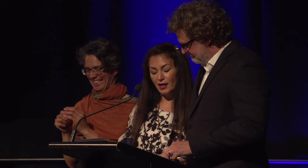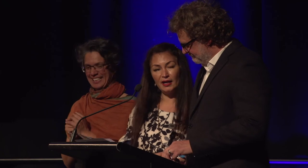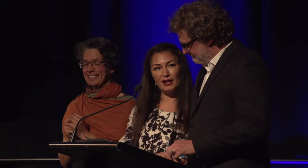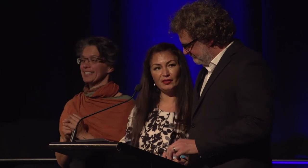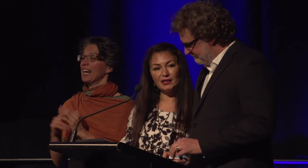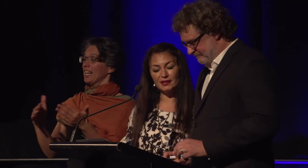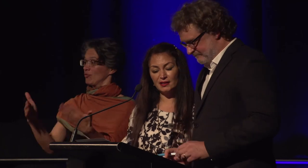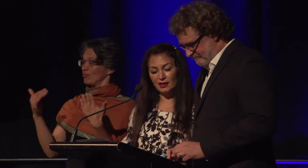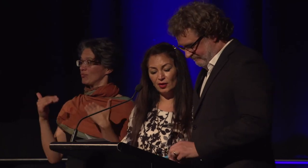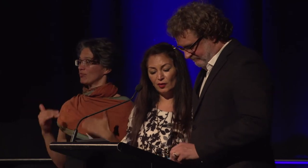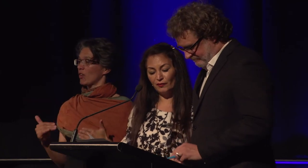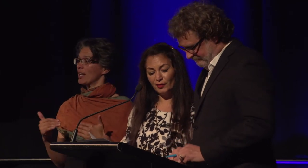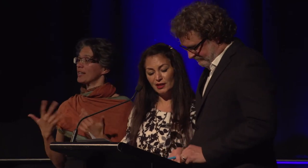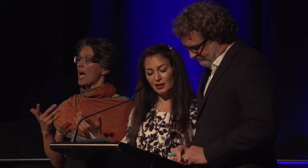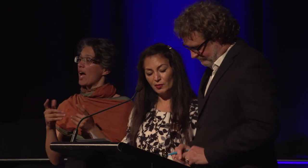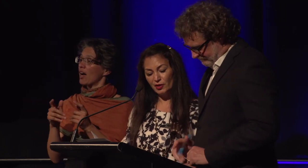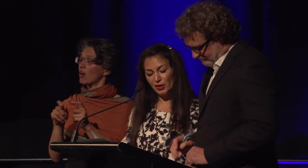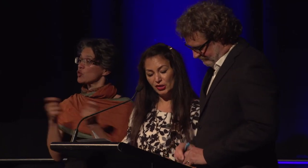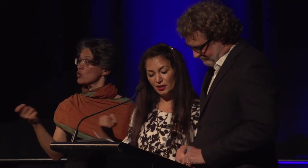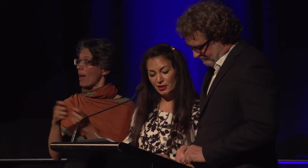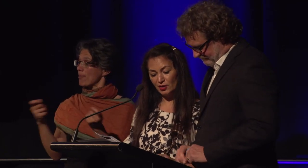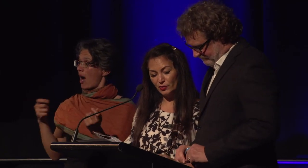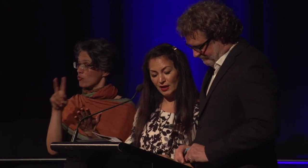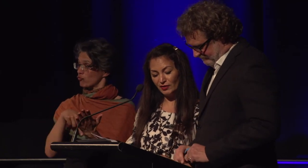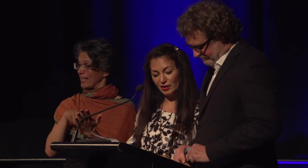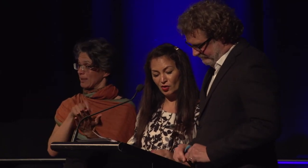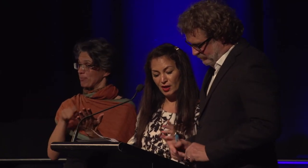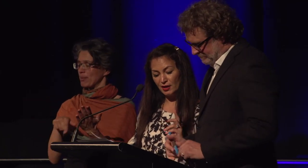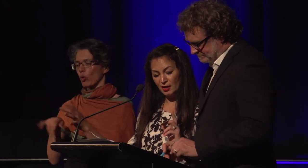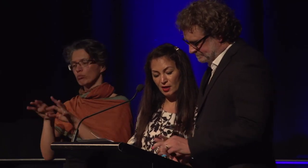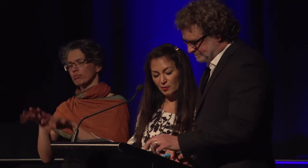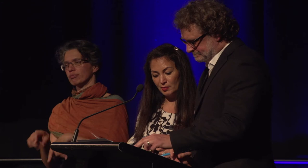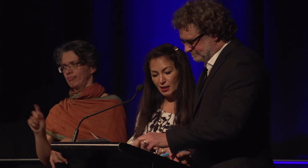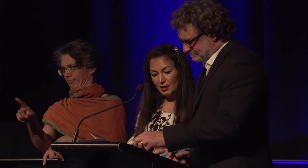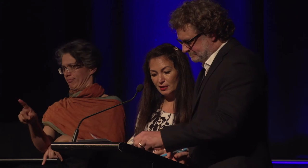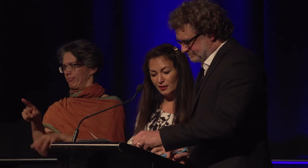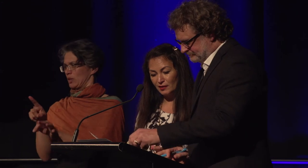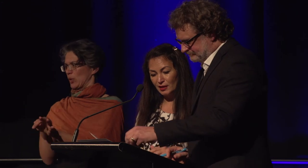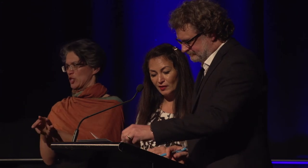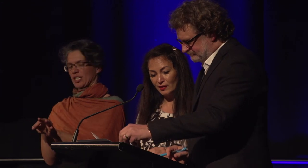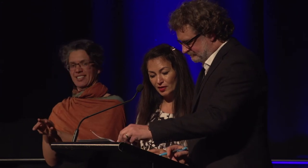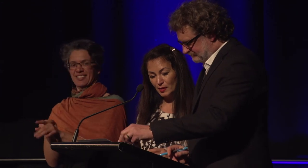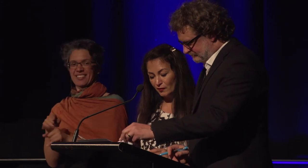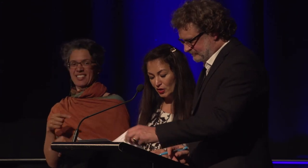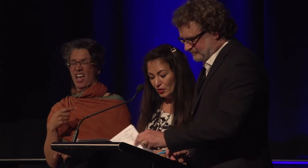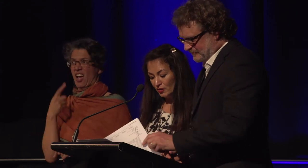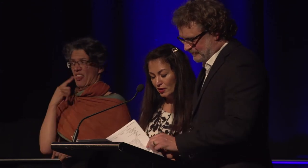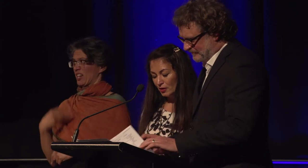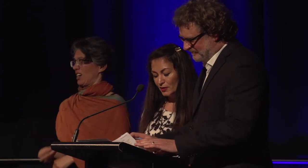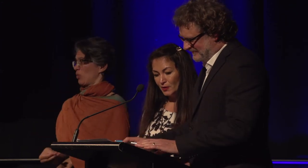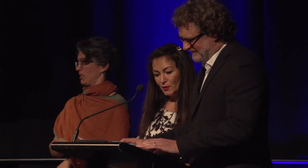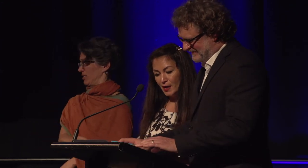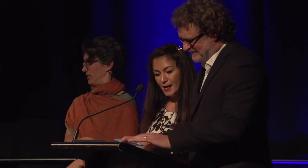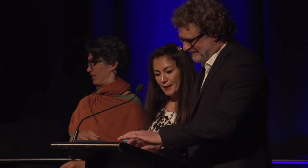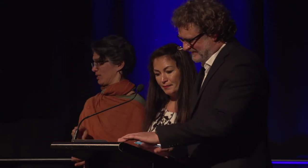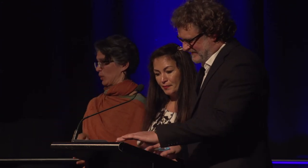for our readers who have written in with questions to the Northern Advocate. Craig, I'm going to definitely leave this one over to you.